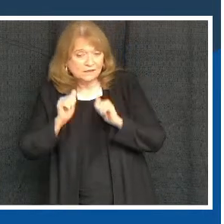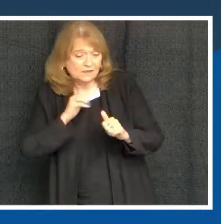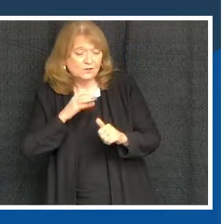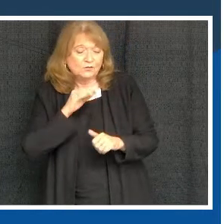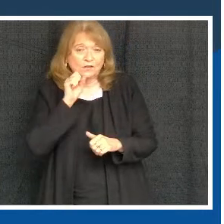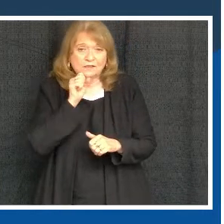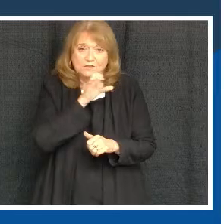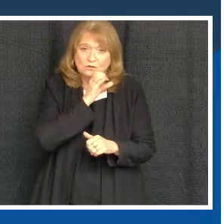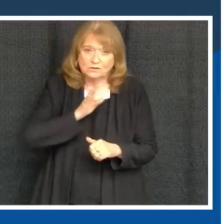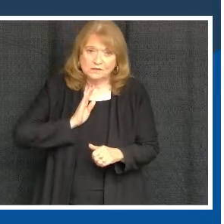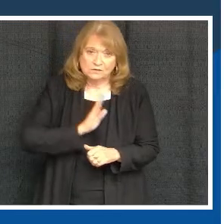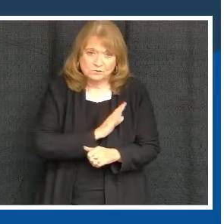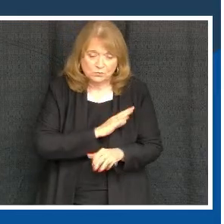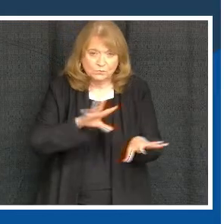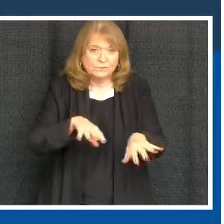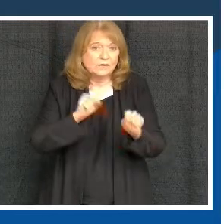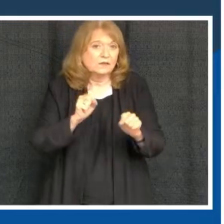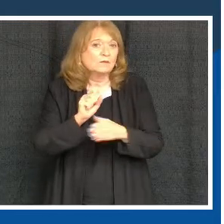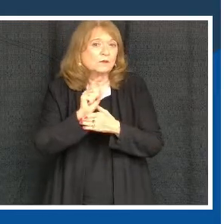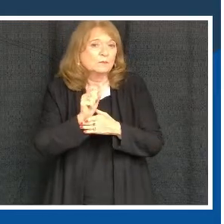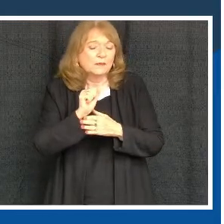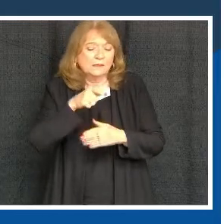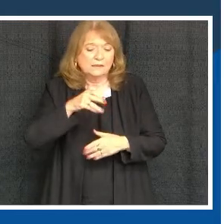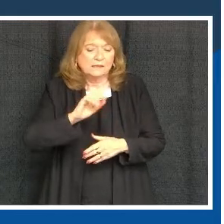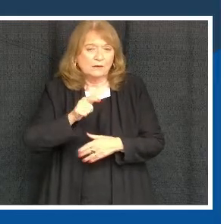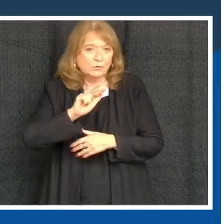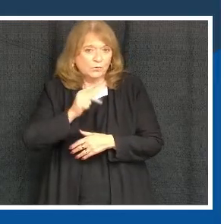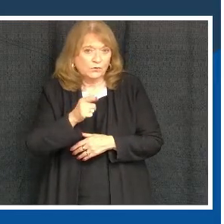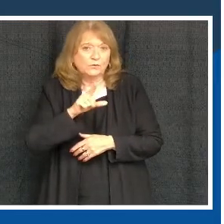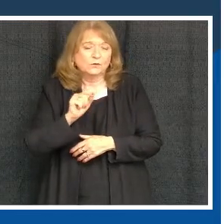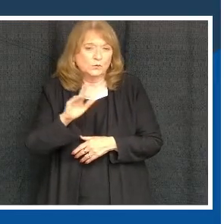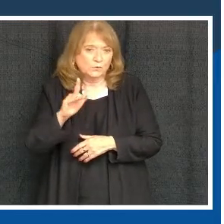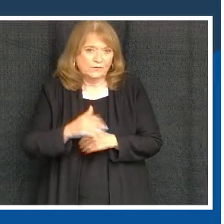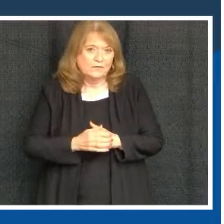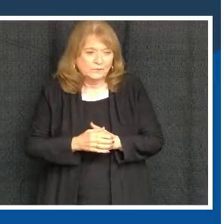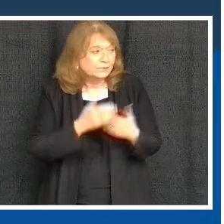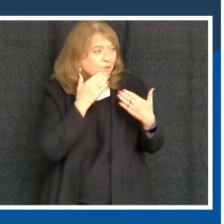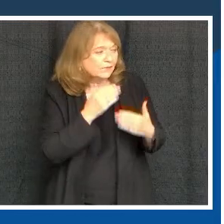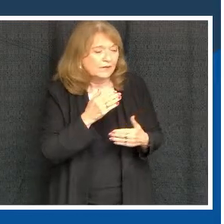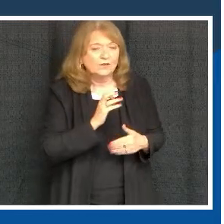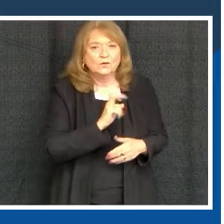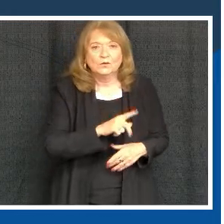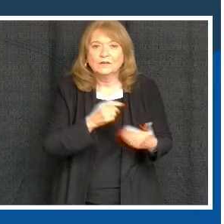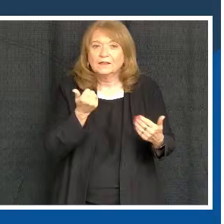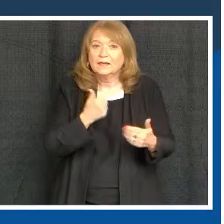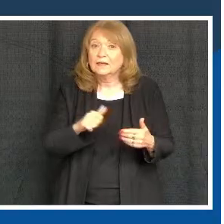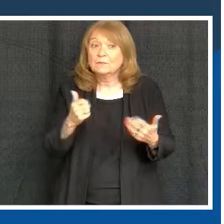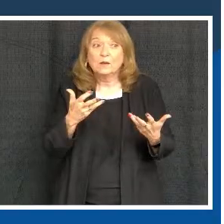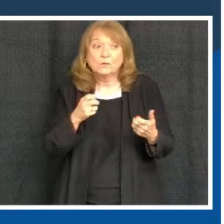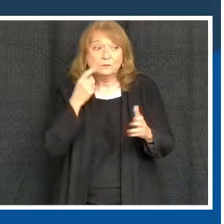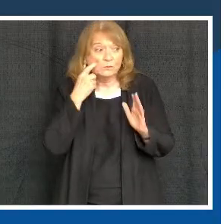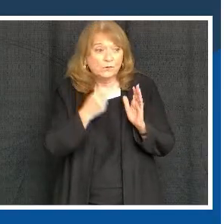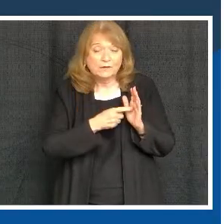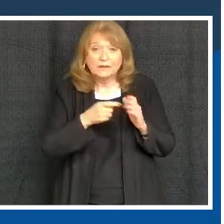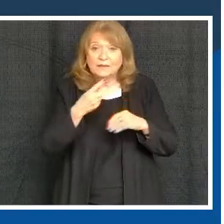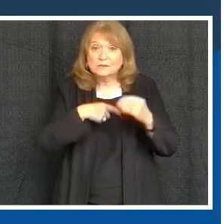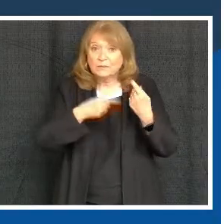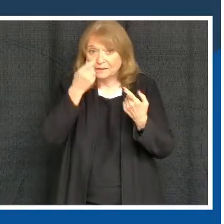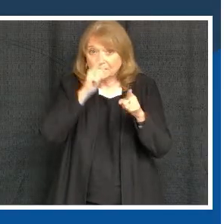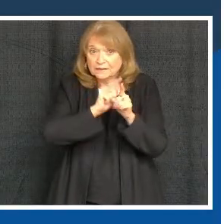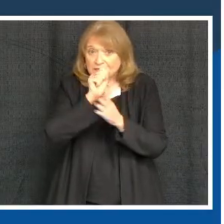Board. Adoption of minutes, April 3rd, 2025. Thank you, Madam Clerk. Any member wish to be recognized on the consent